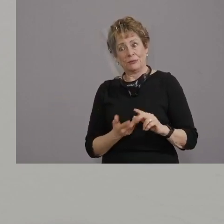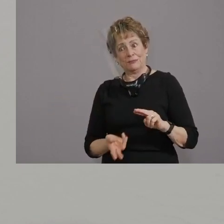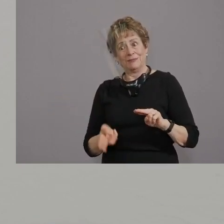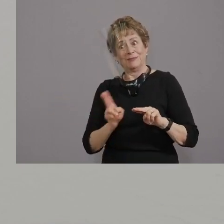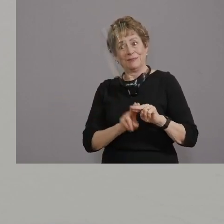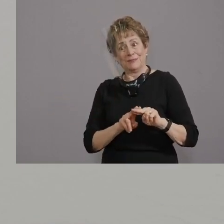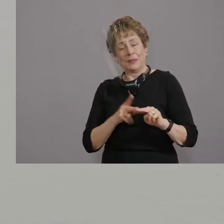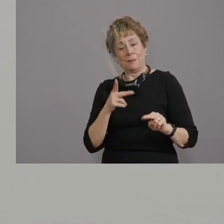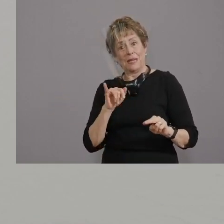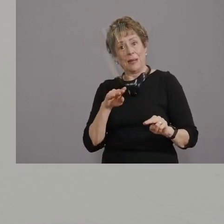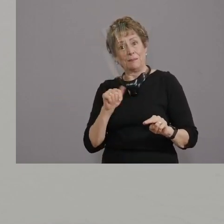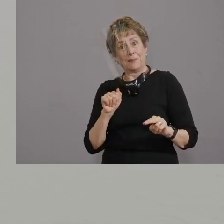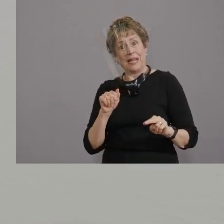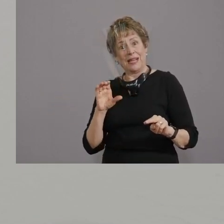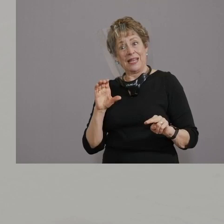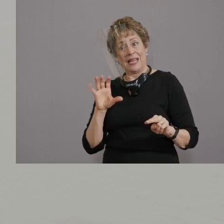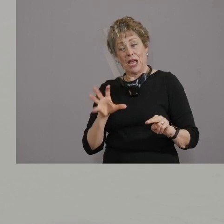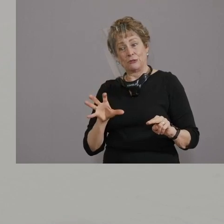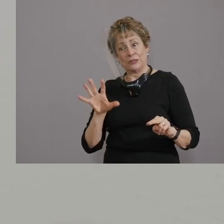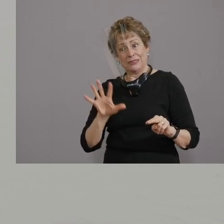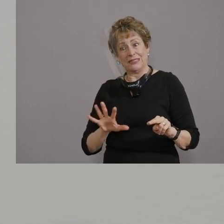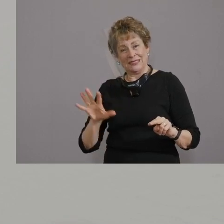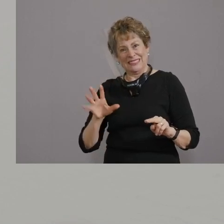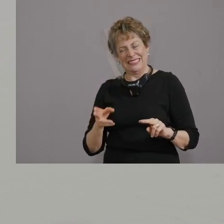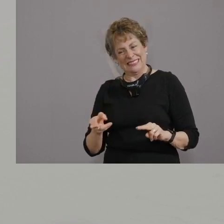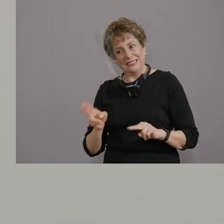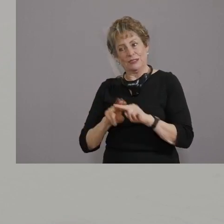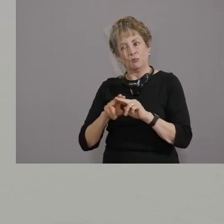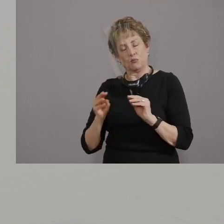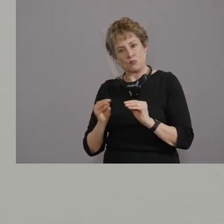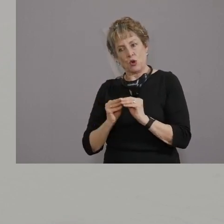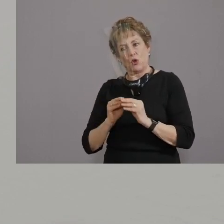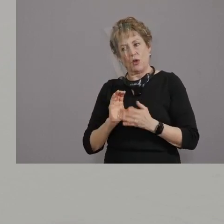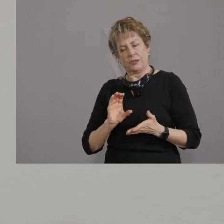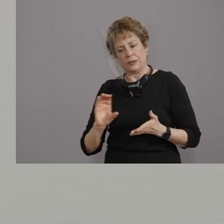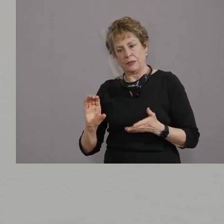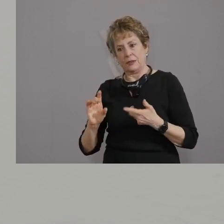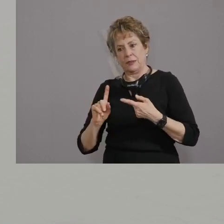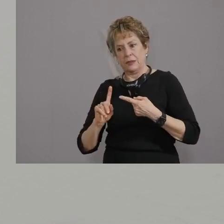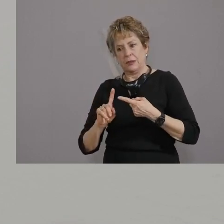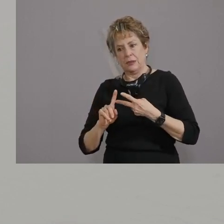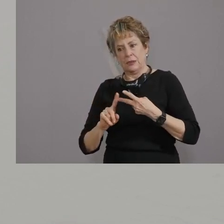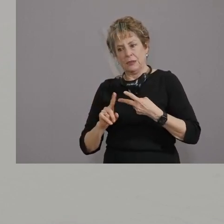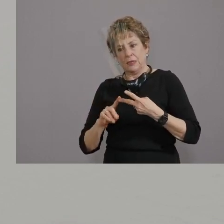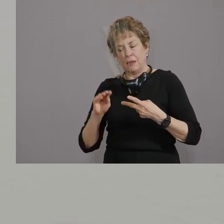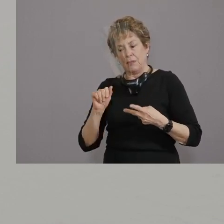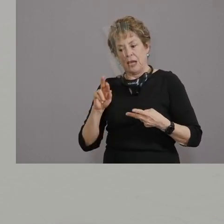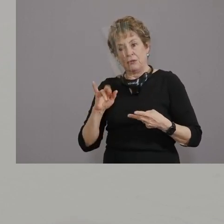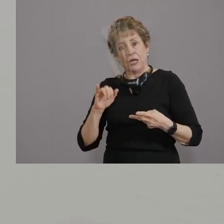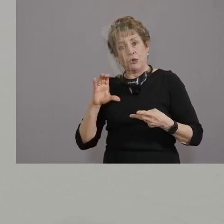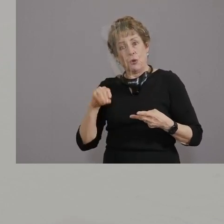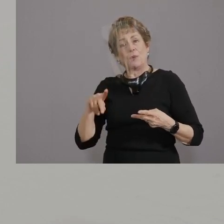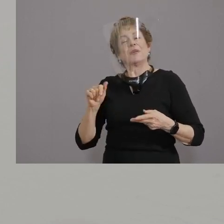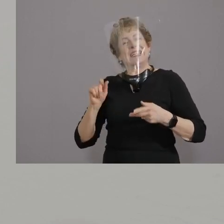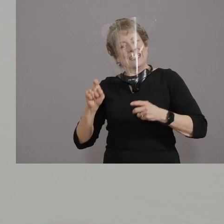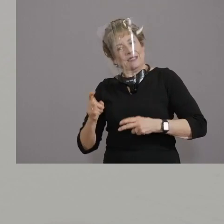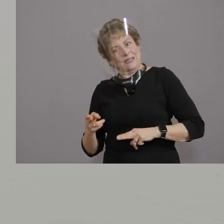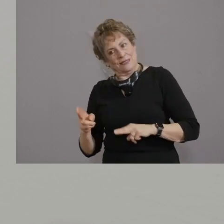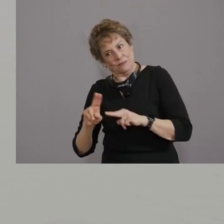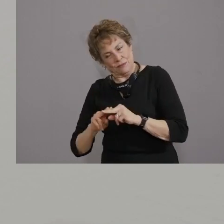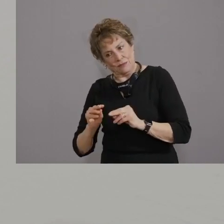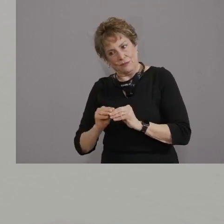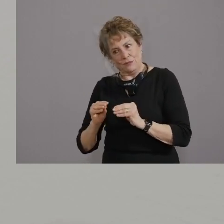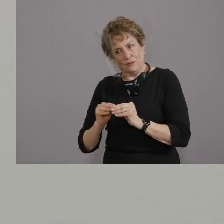sites, add additional sites. Maricopa County has extended some of their pods to continue vaccinating. And so